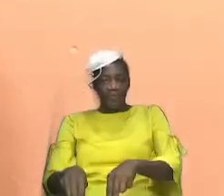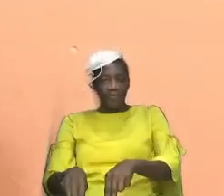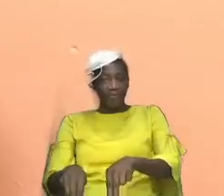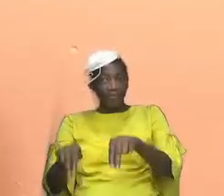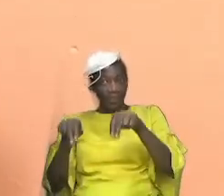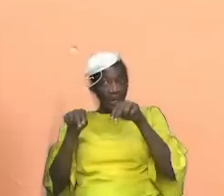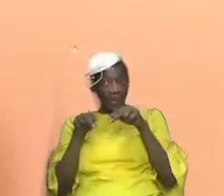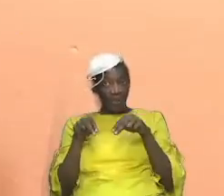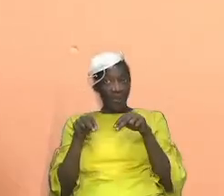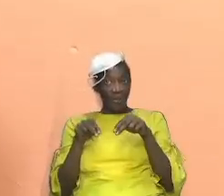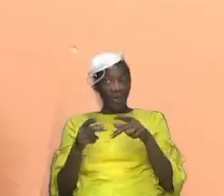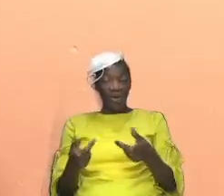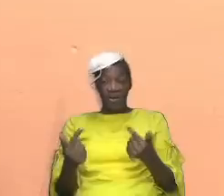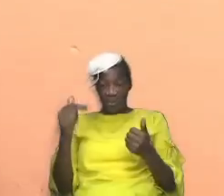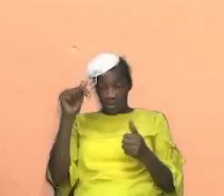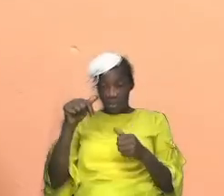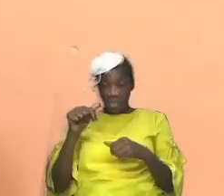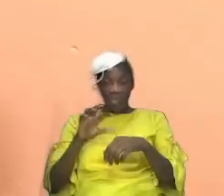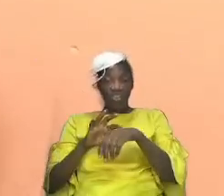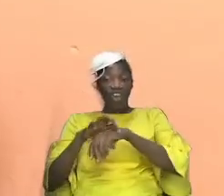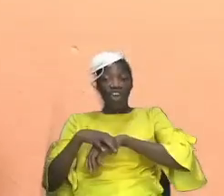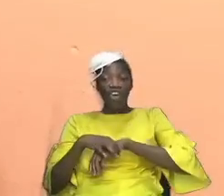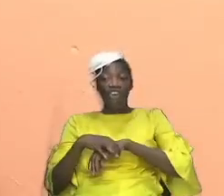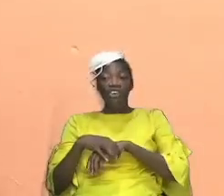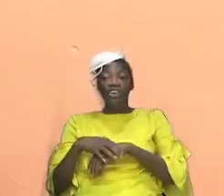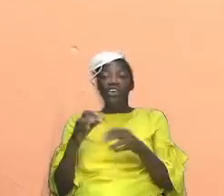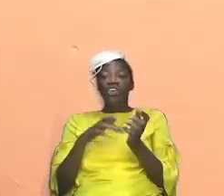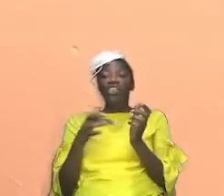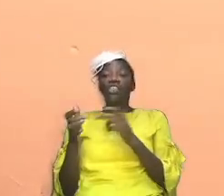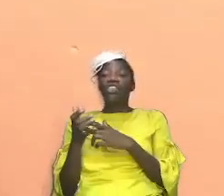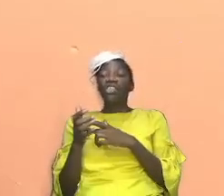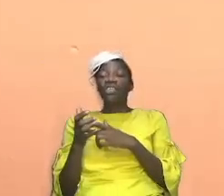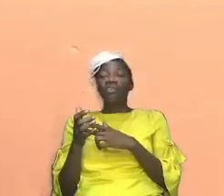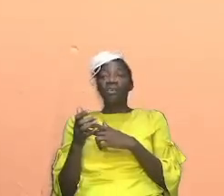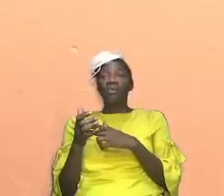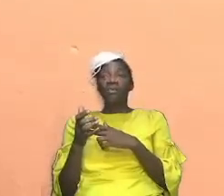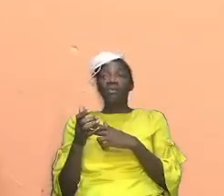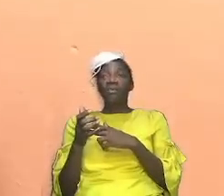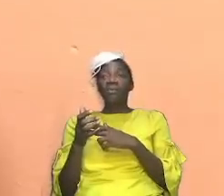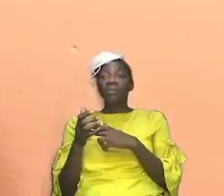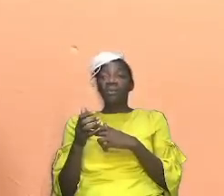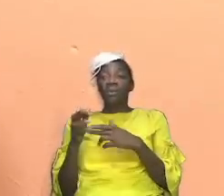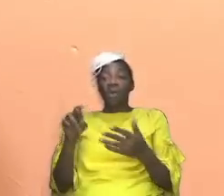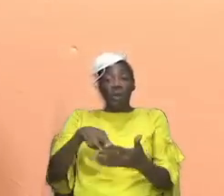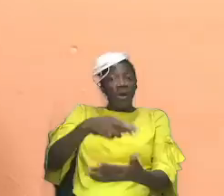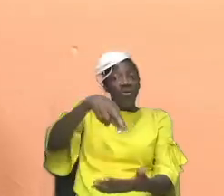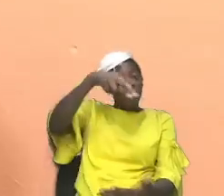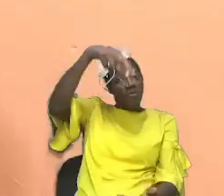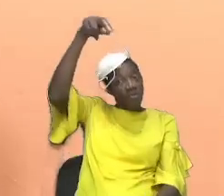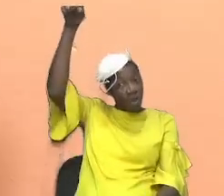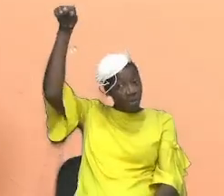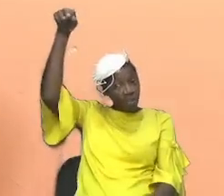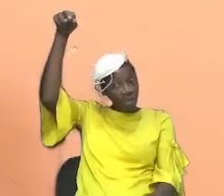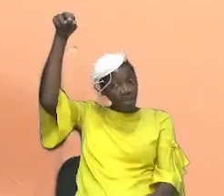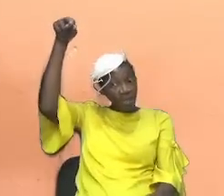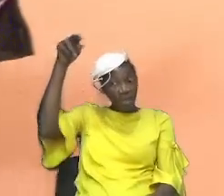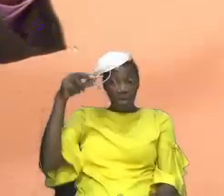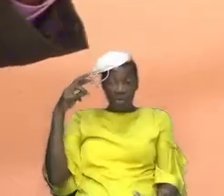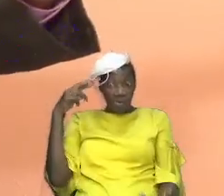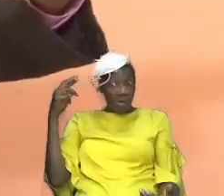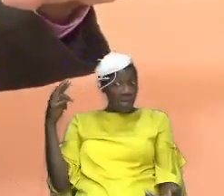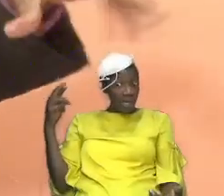We are coming back to this earth with him even after we are raptured, and we are going to recognize that there's going to be a